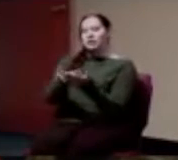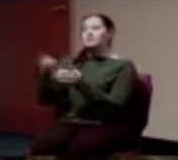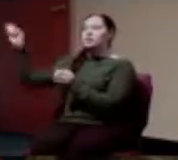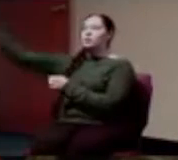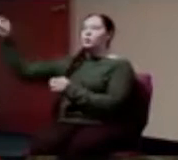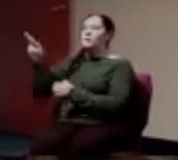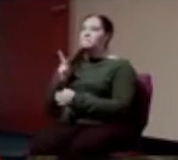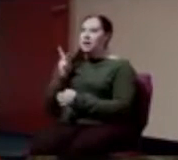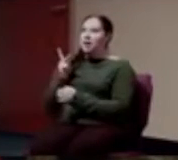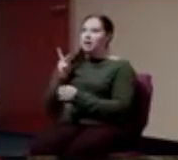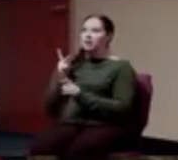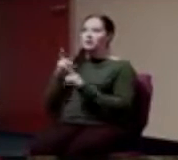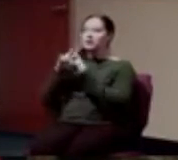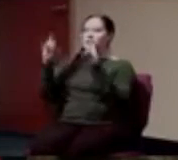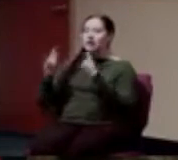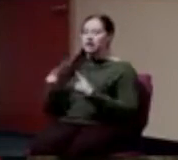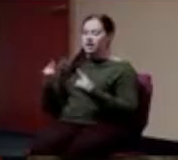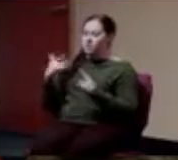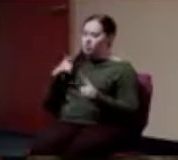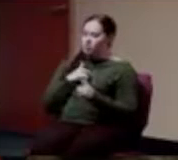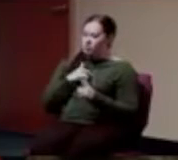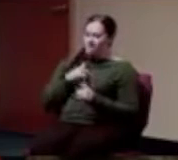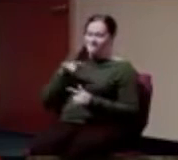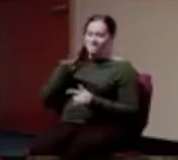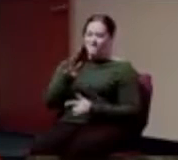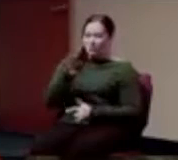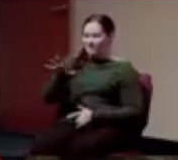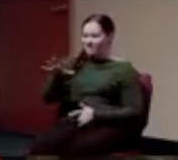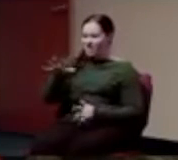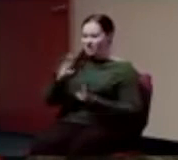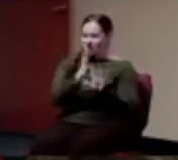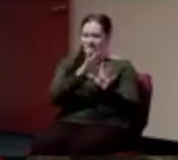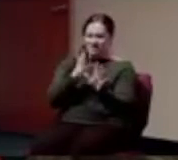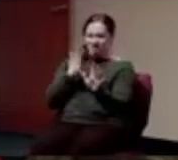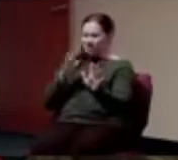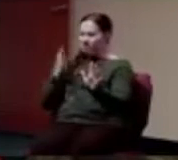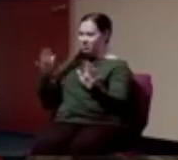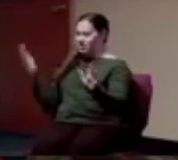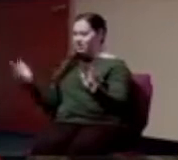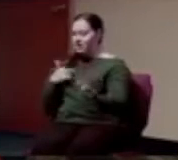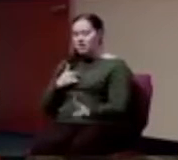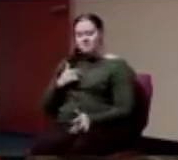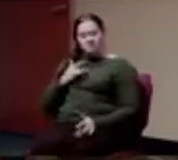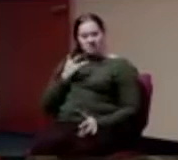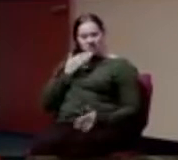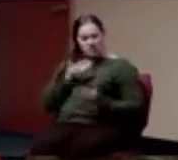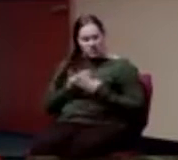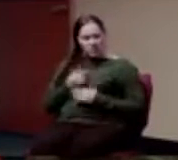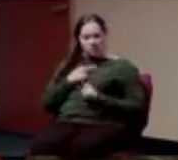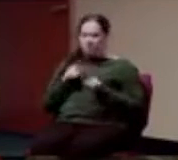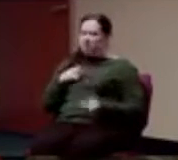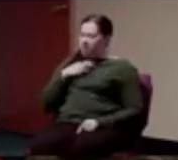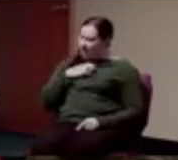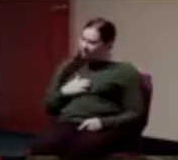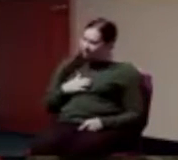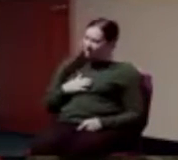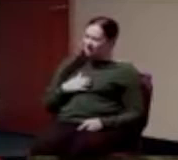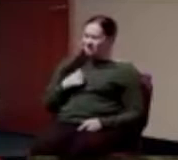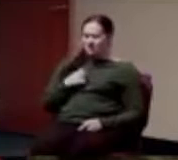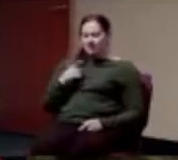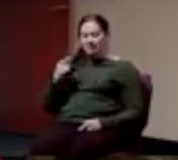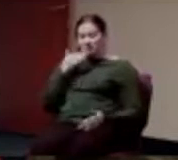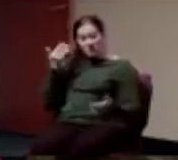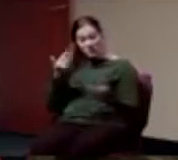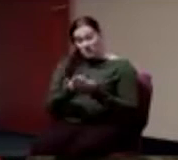last year into this Chick-fil-A. We're all packed in. All 45 of us are in line. I'm feeling good. I'm hungry. And, you know, it's been a